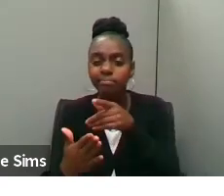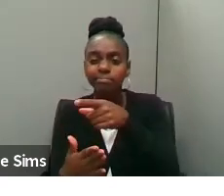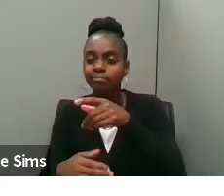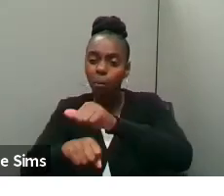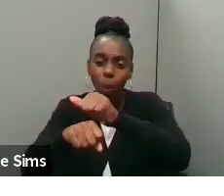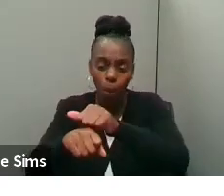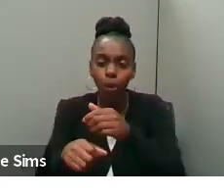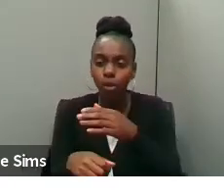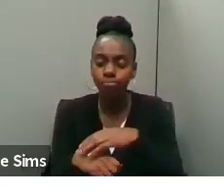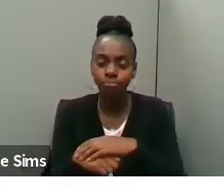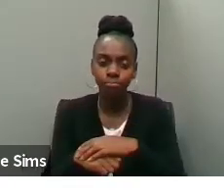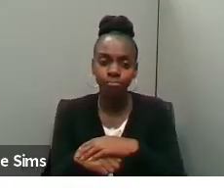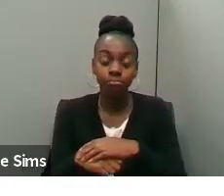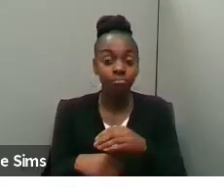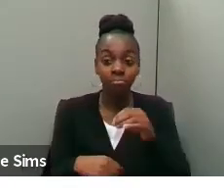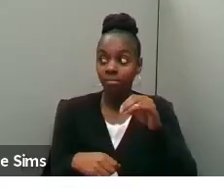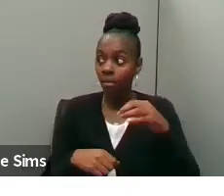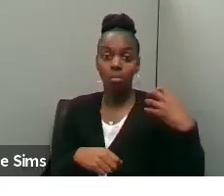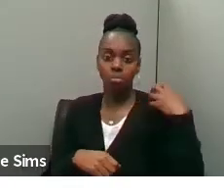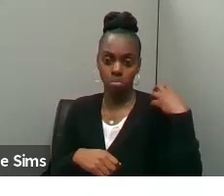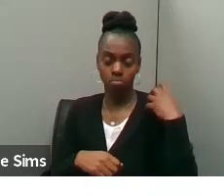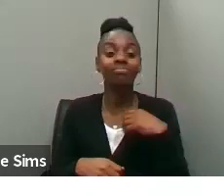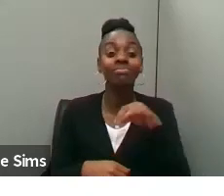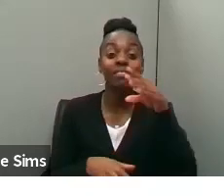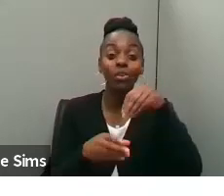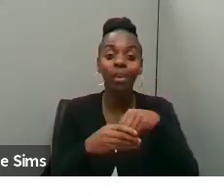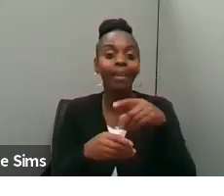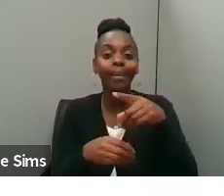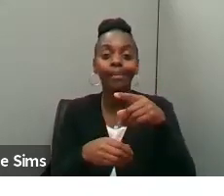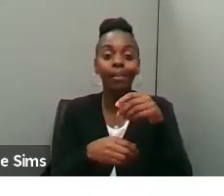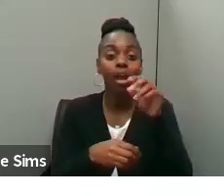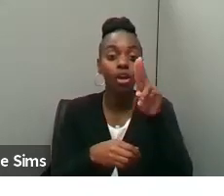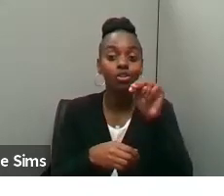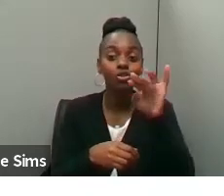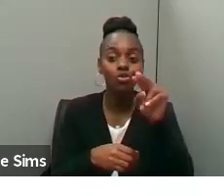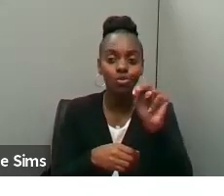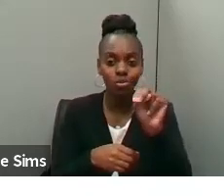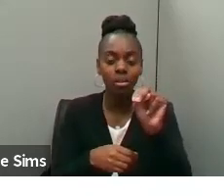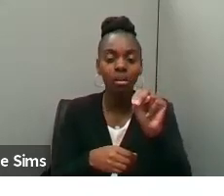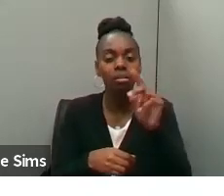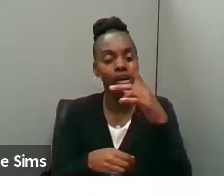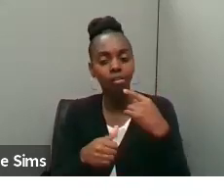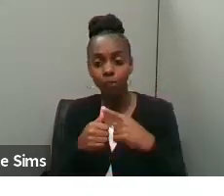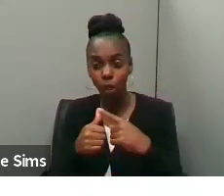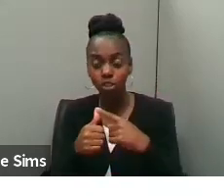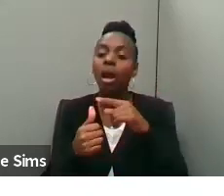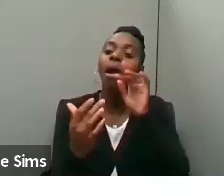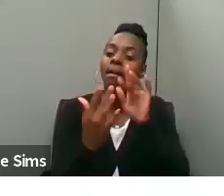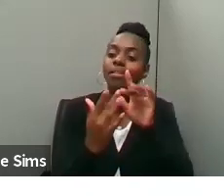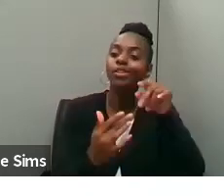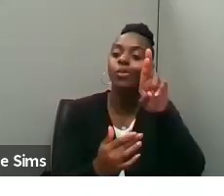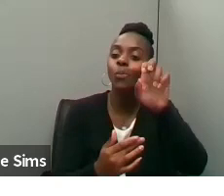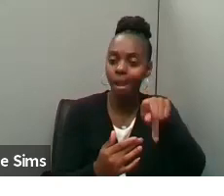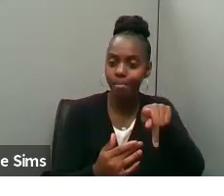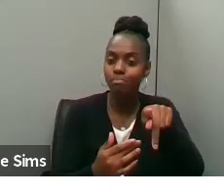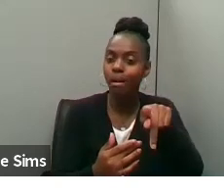employer. So if you're in a union, the first step would be to contact your union representative and let them know about the